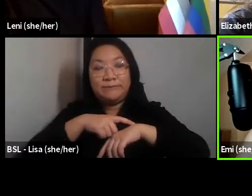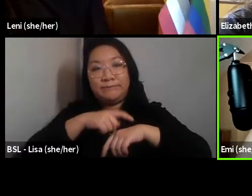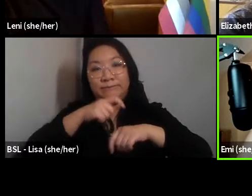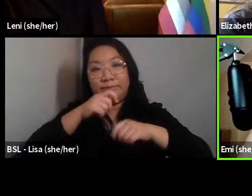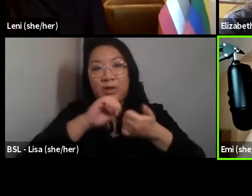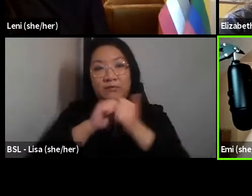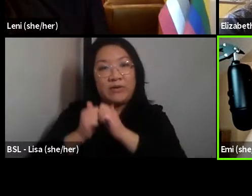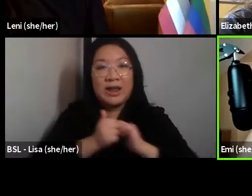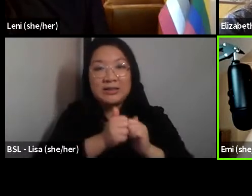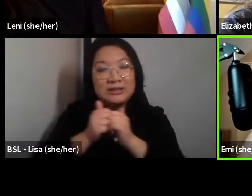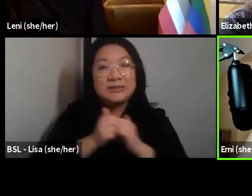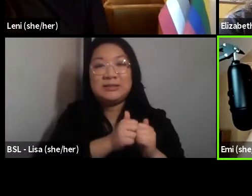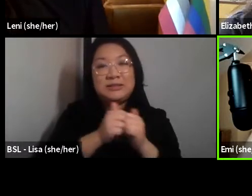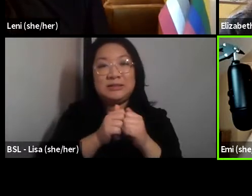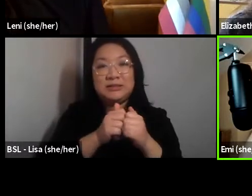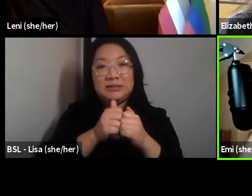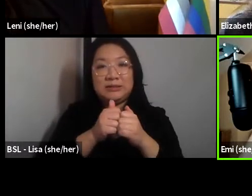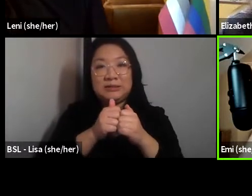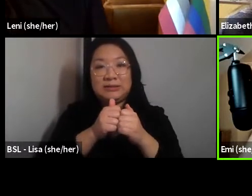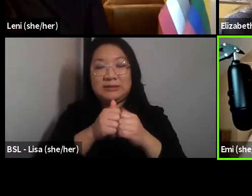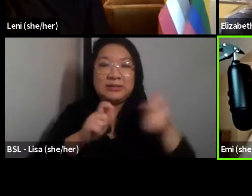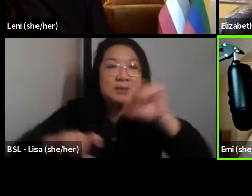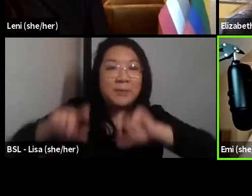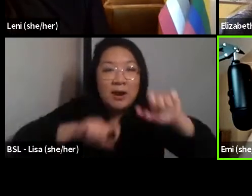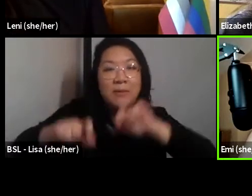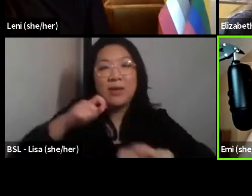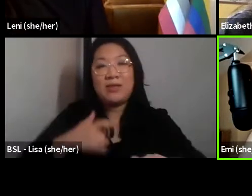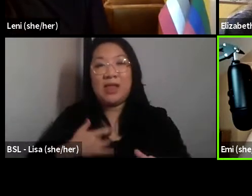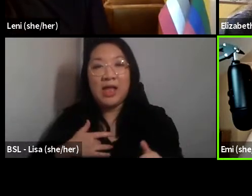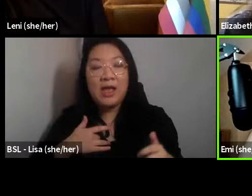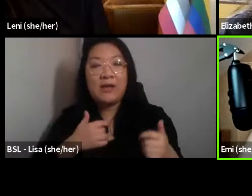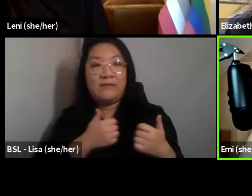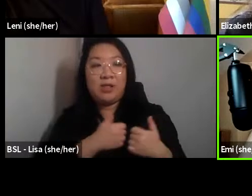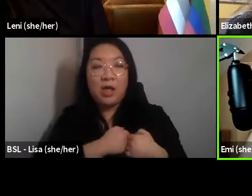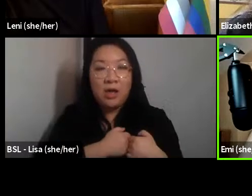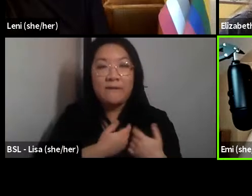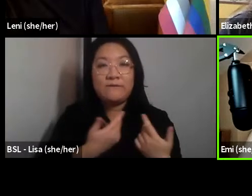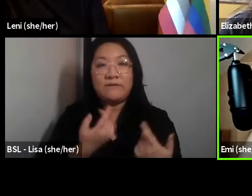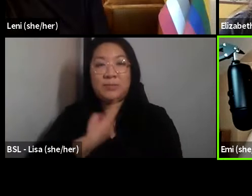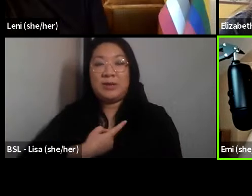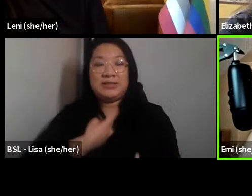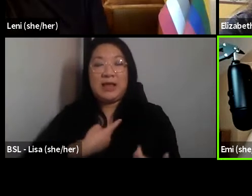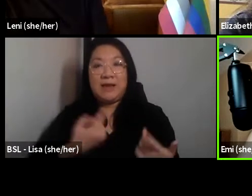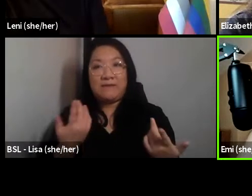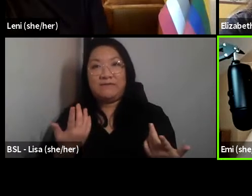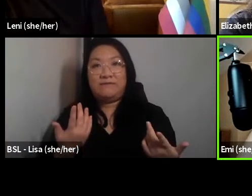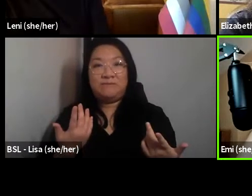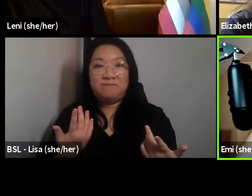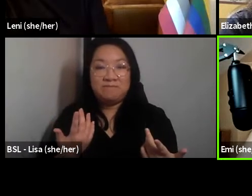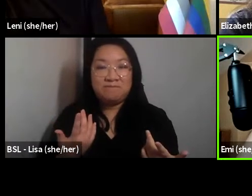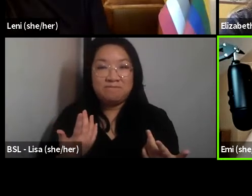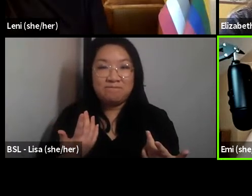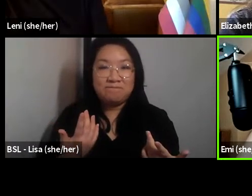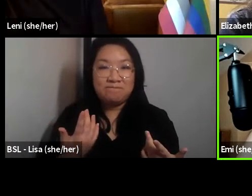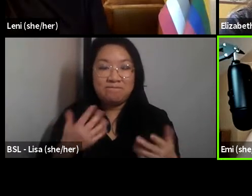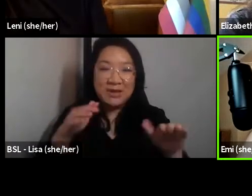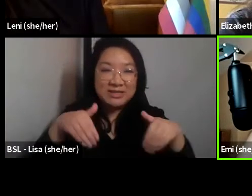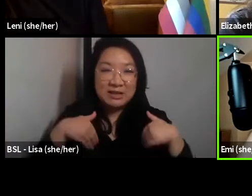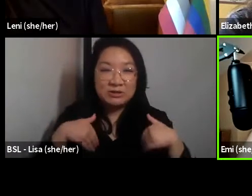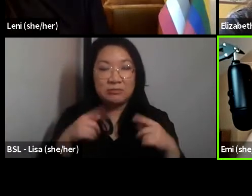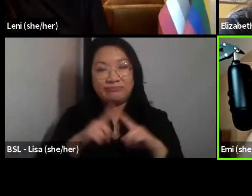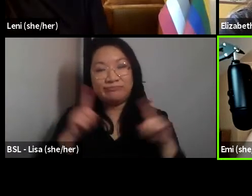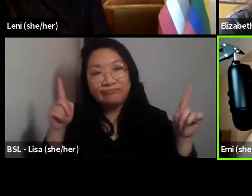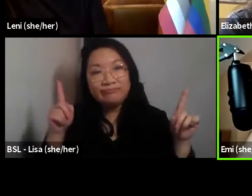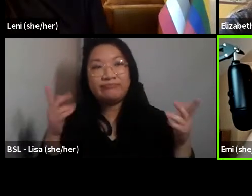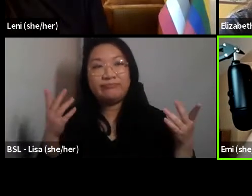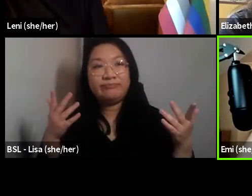first times and their first relationships. And I was just kind of there like, well, I know I'm asexual and I know that's totally valid and other